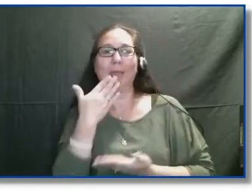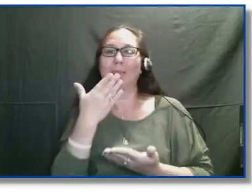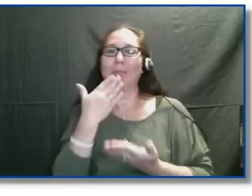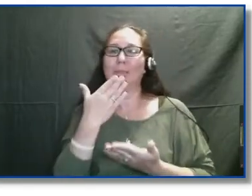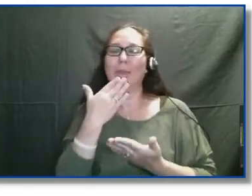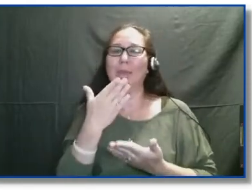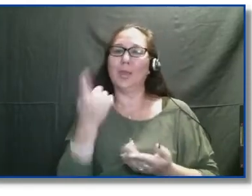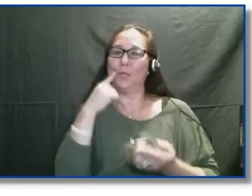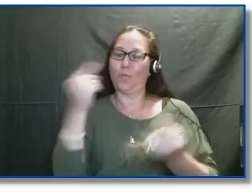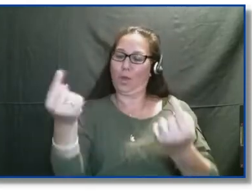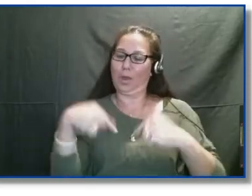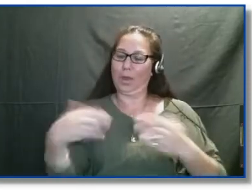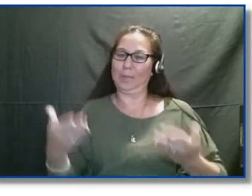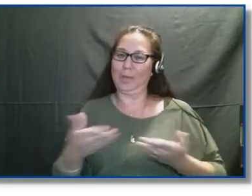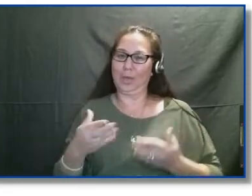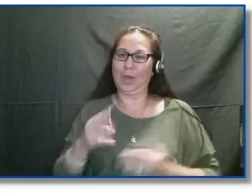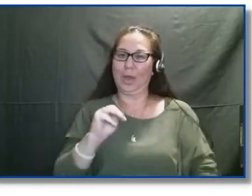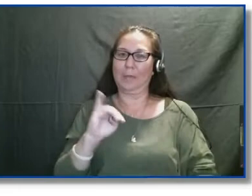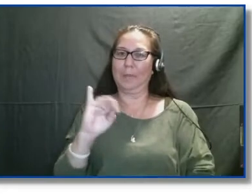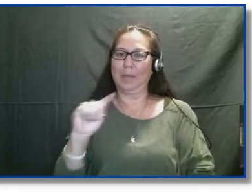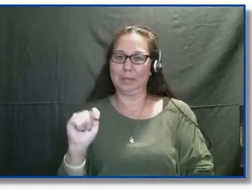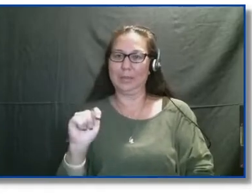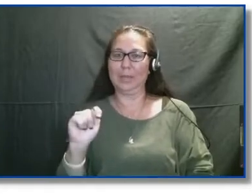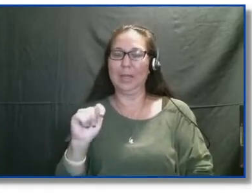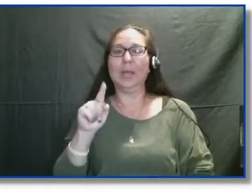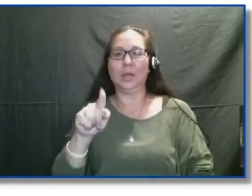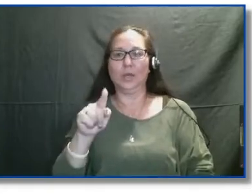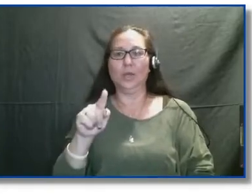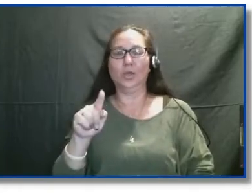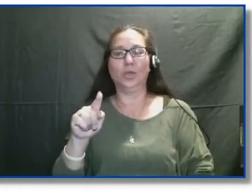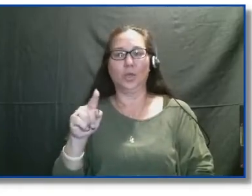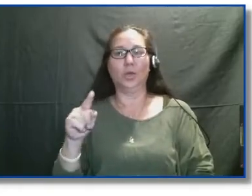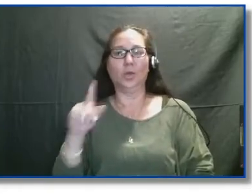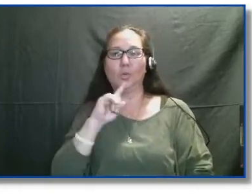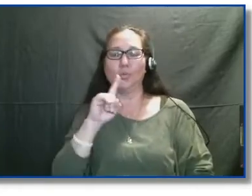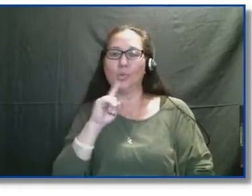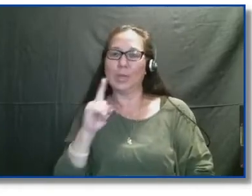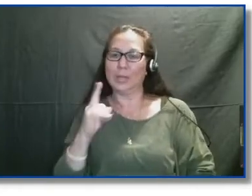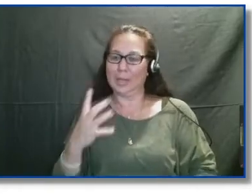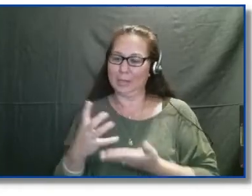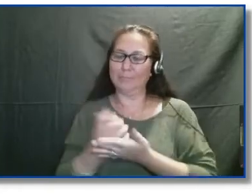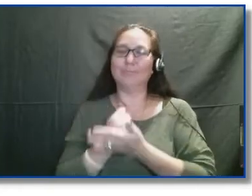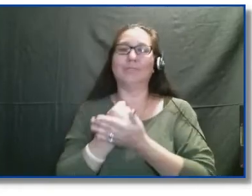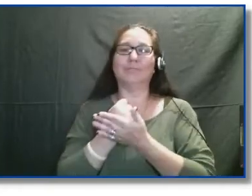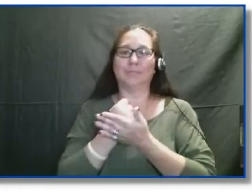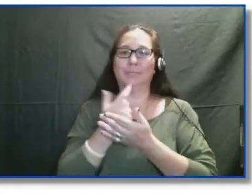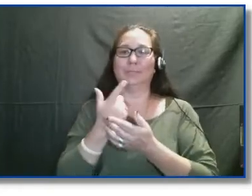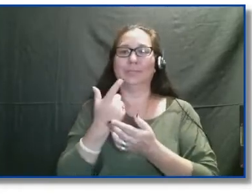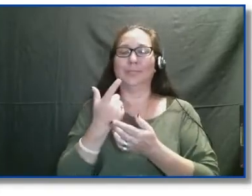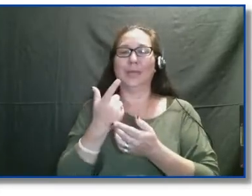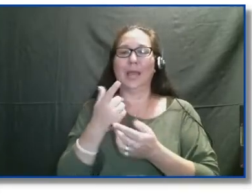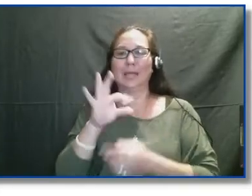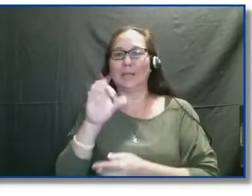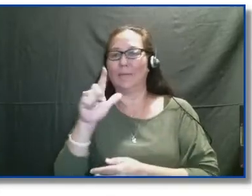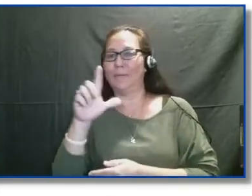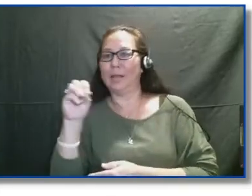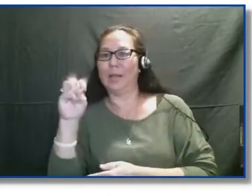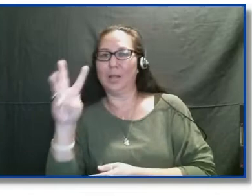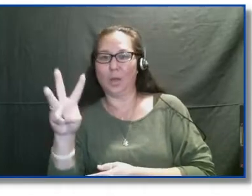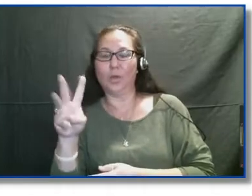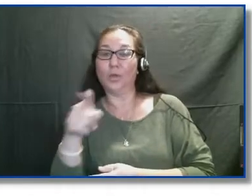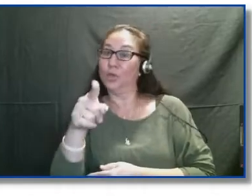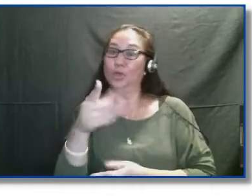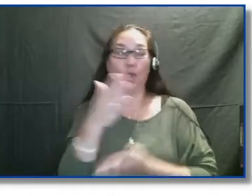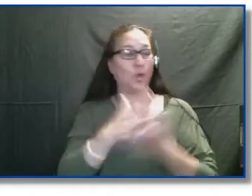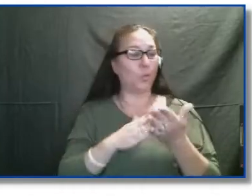to MIT. I know you'd been at CAST as a fellow artist in residence and so on. We're so grateful. You're one of MIT now. Whether you like it or not,